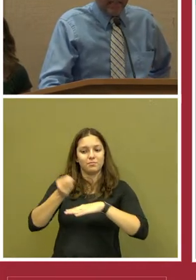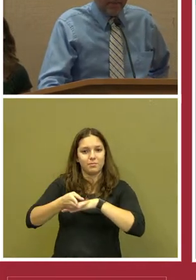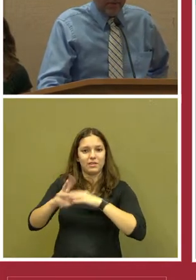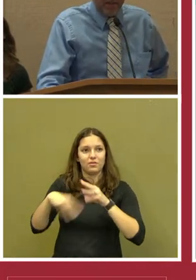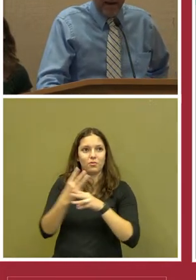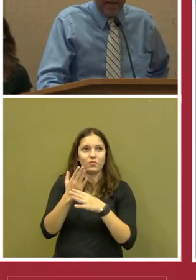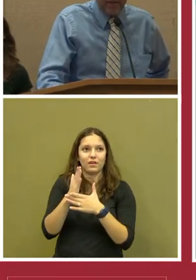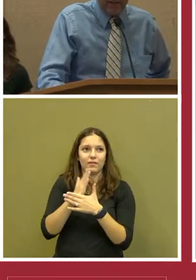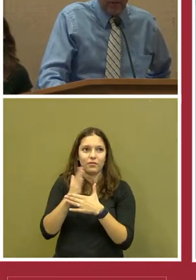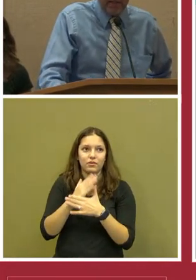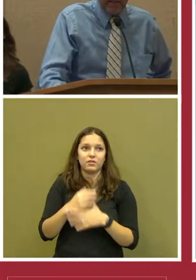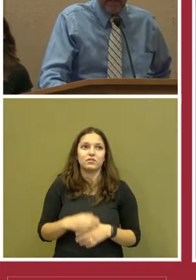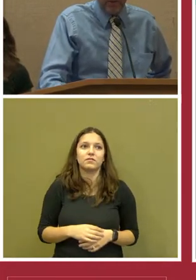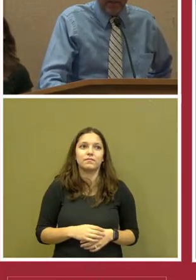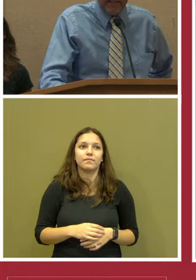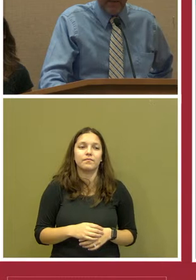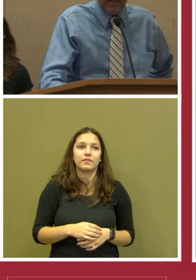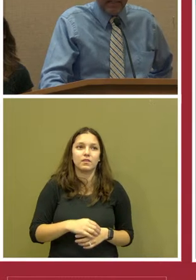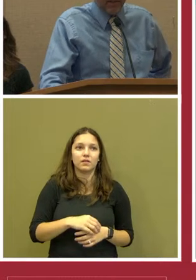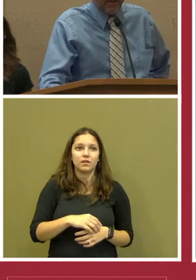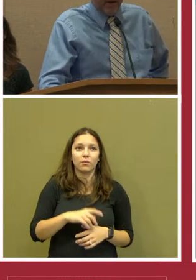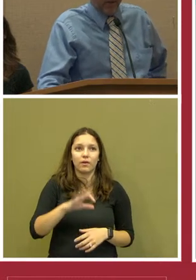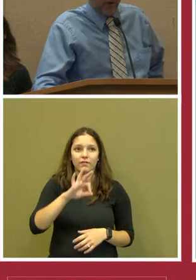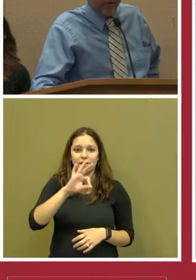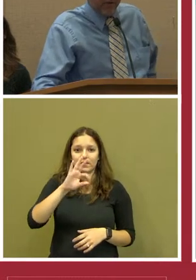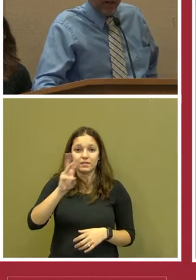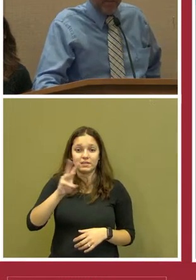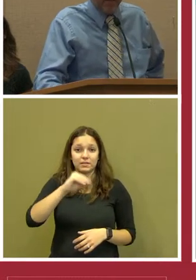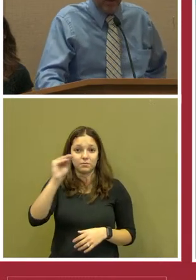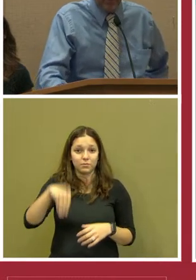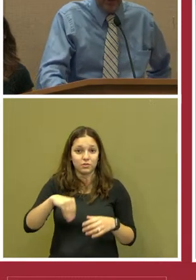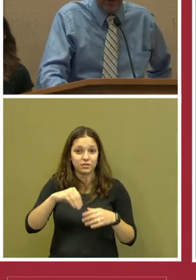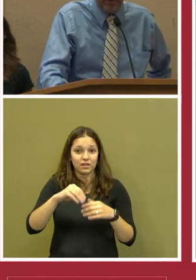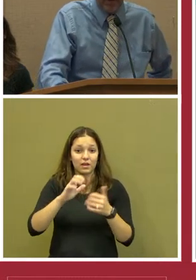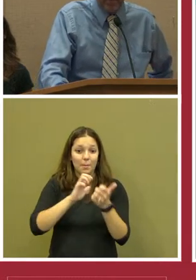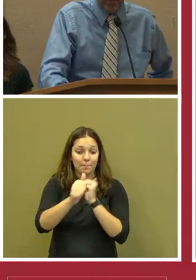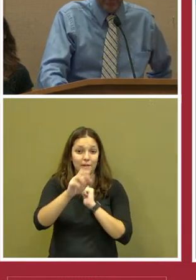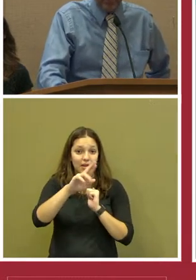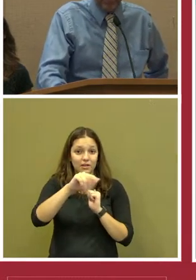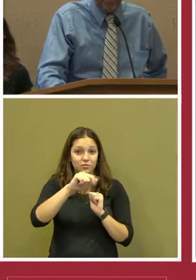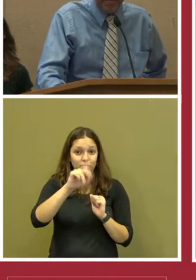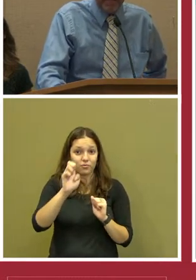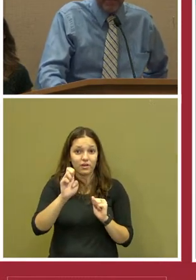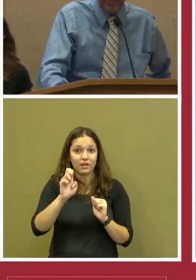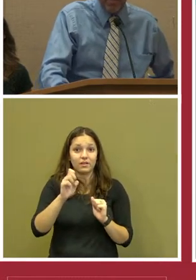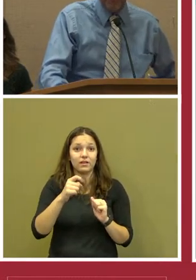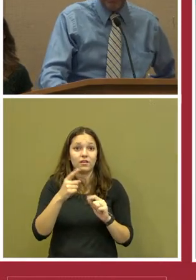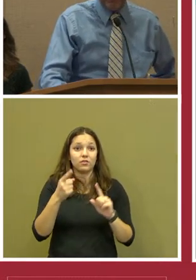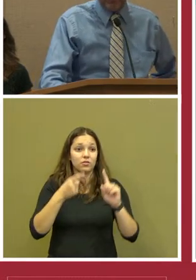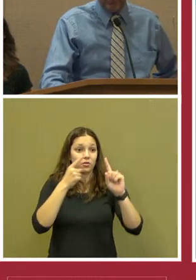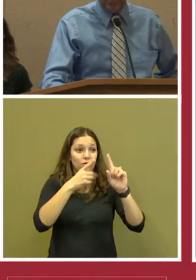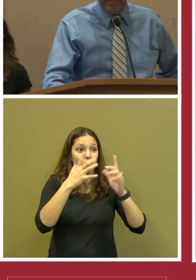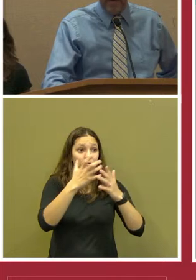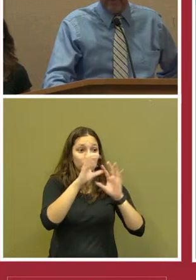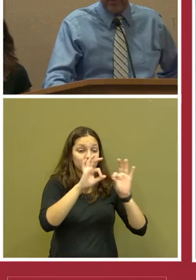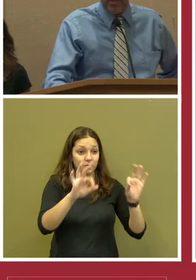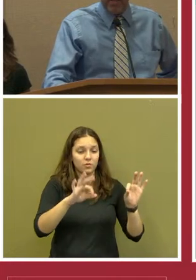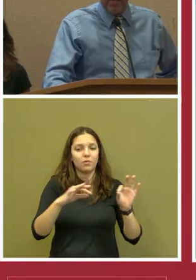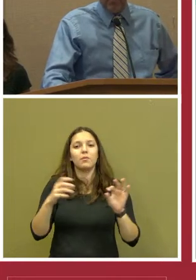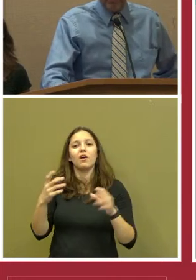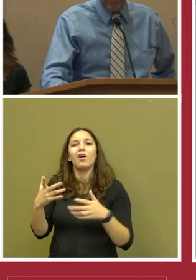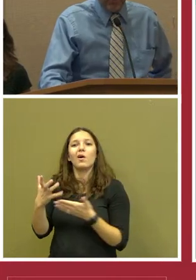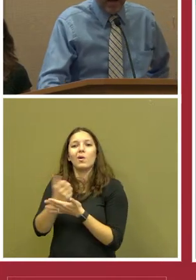had a 96% pass rate. 26 out of 27 kids that were going for their IB diploma earned their diploma, which is amazing, beating the global